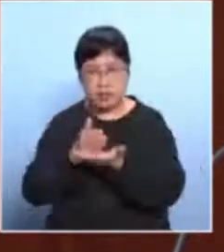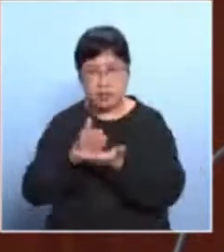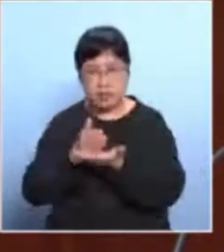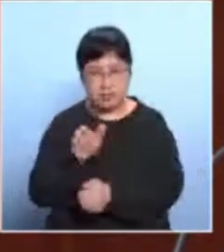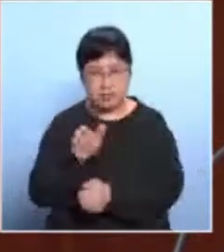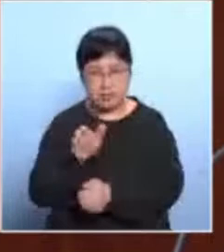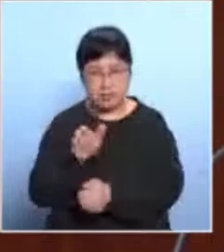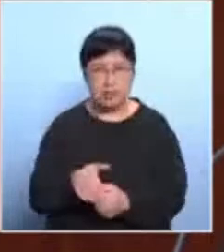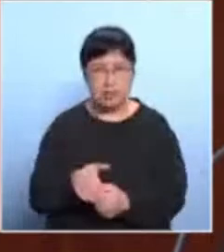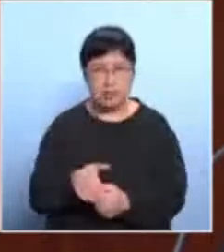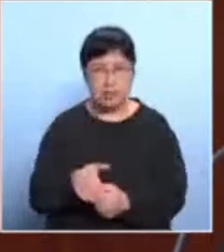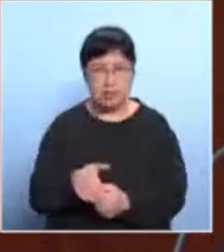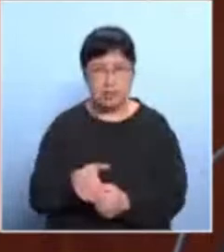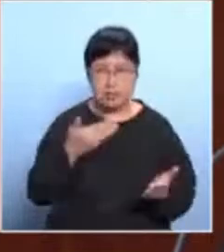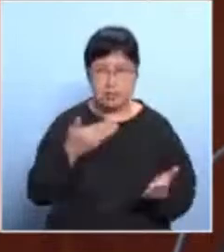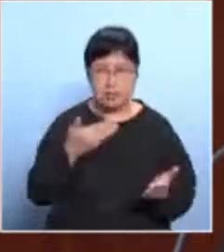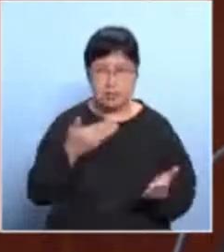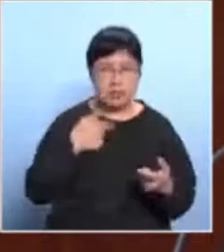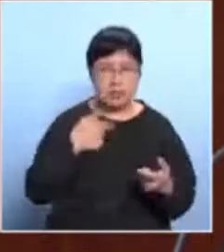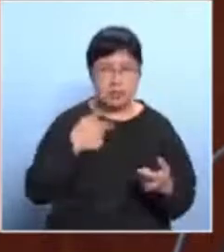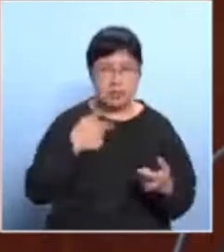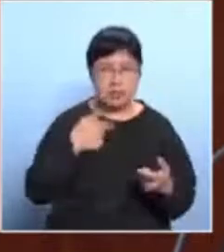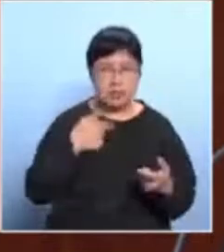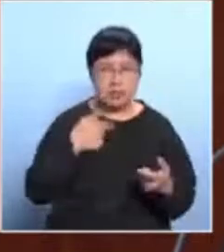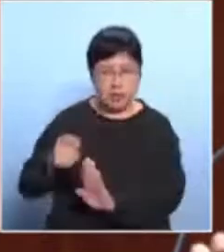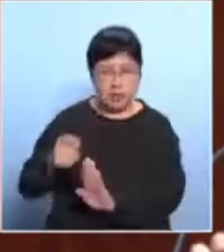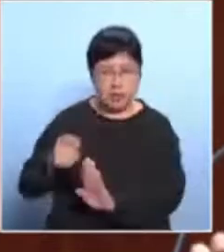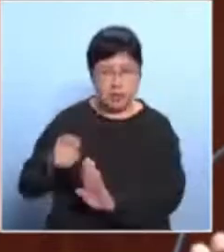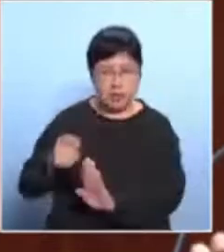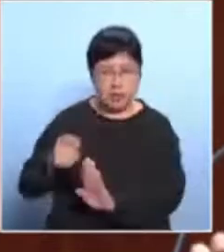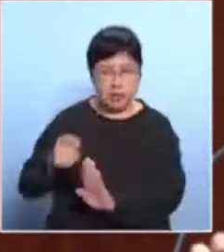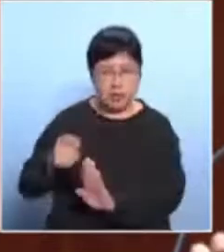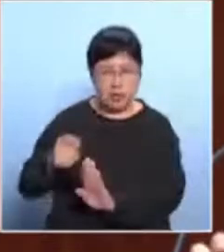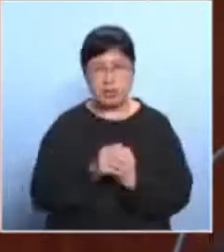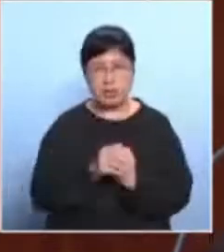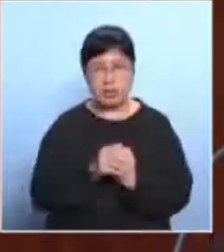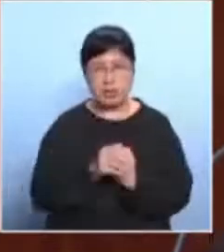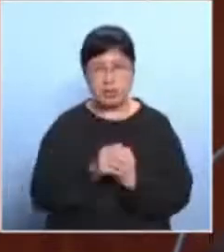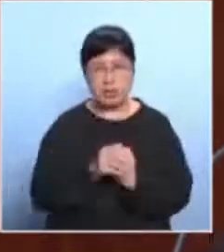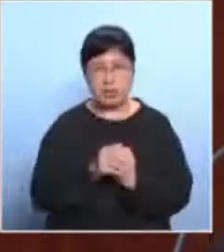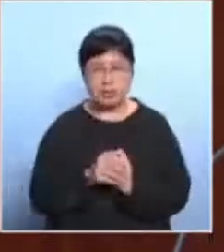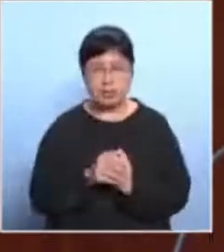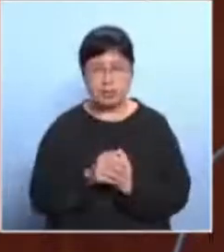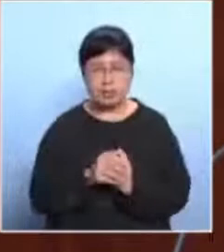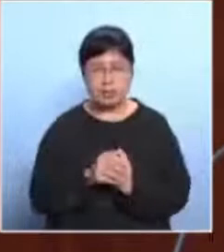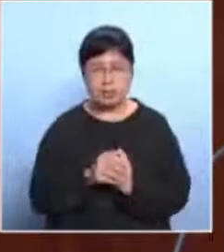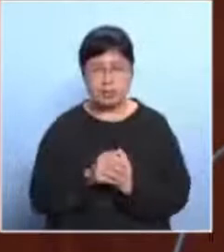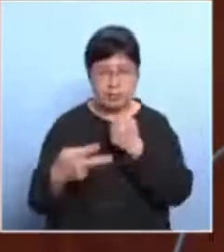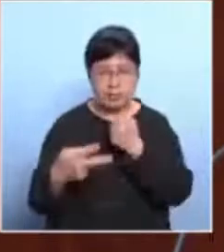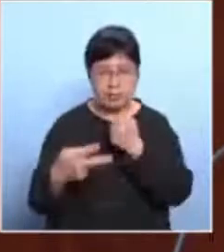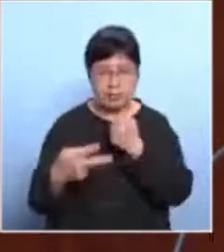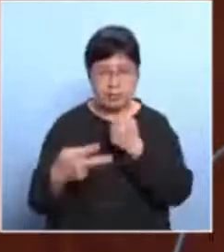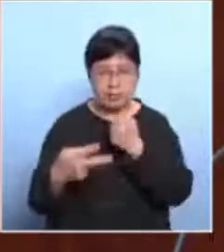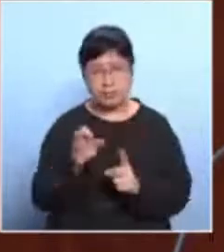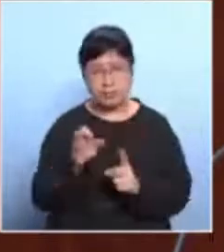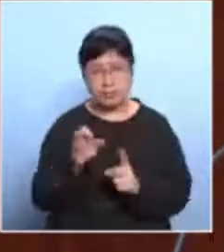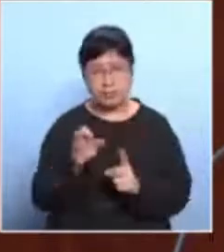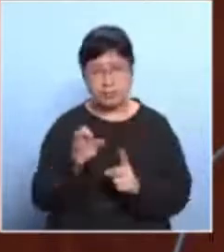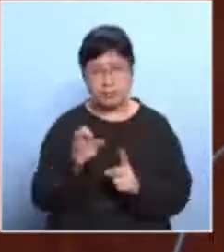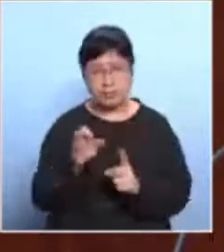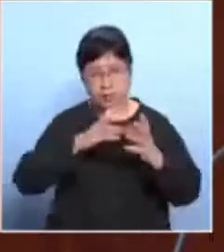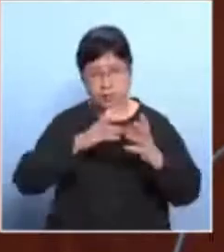Collaborate with NGOs to enhance emergency and special care dental services to the